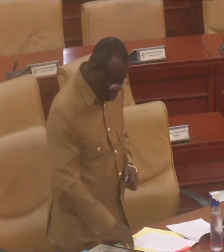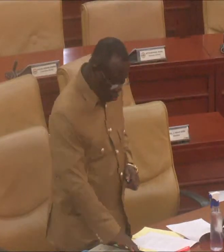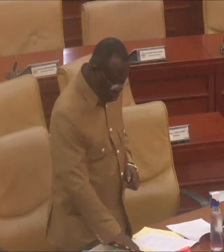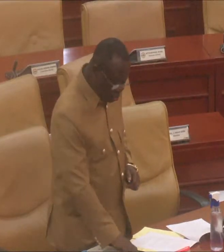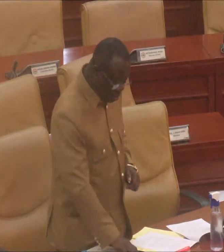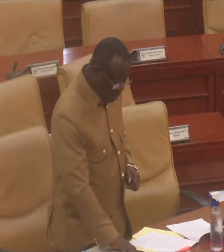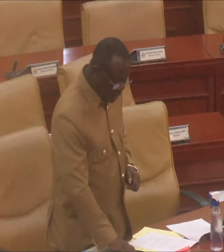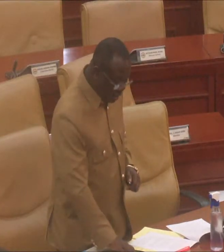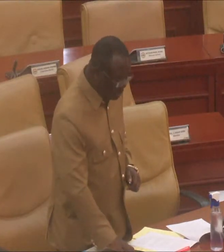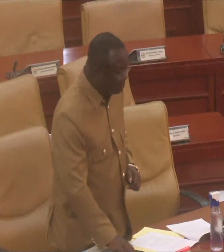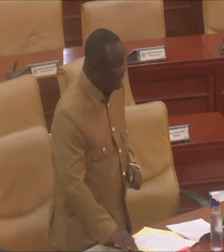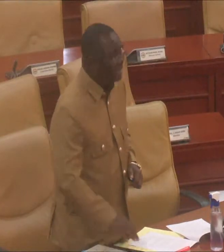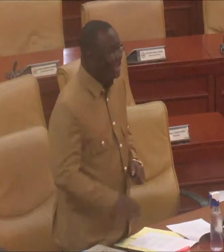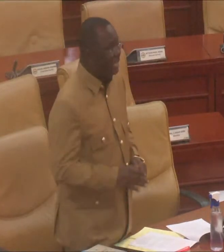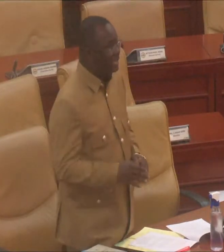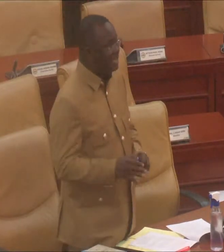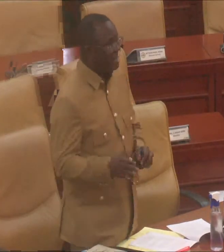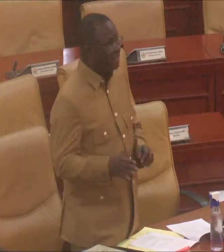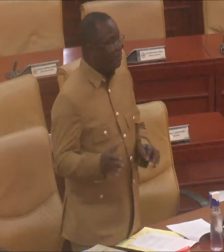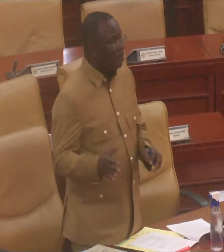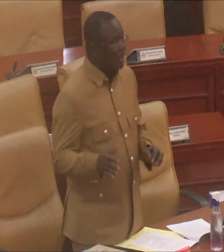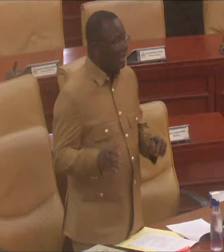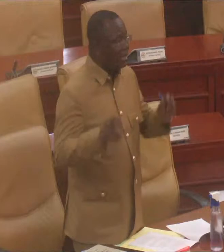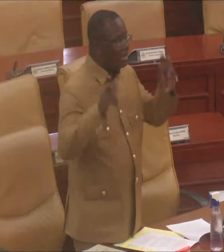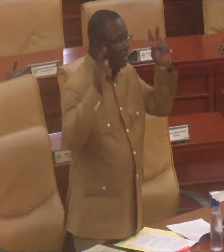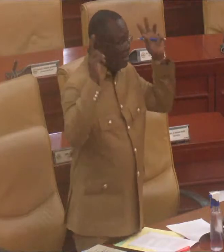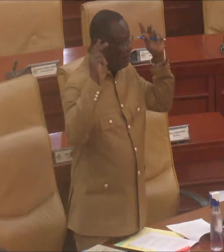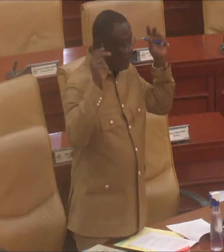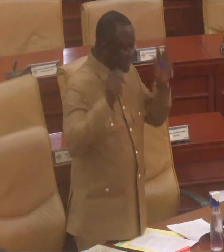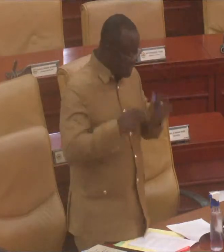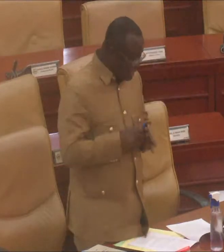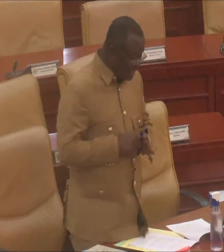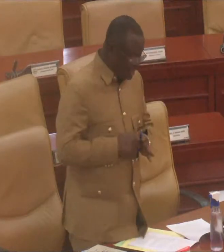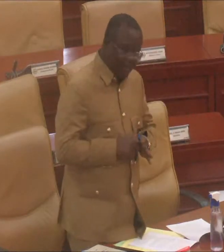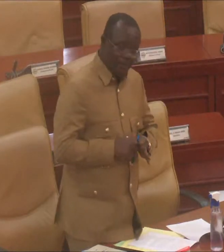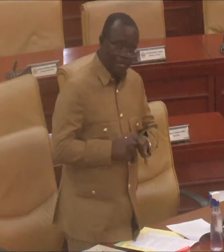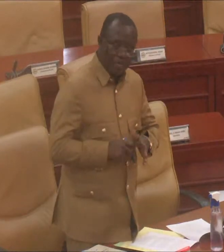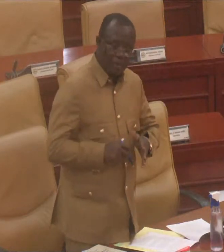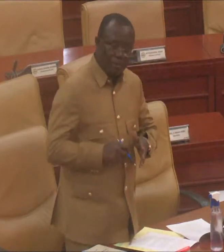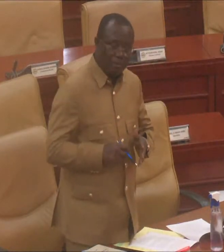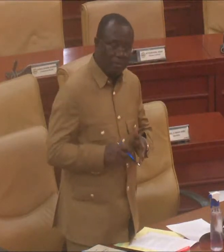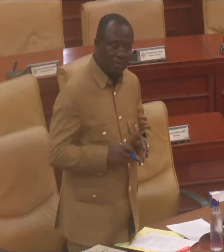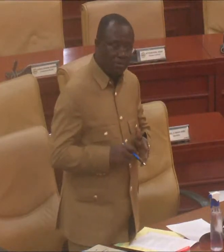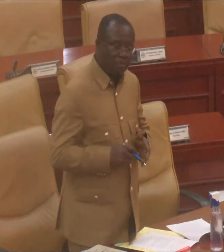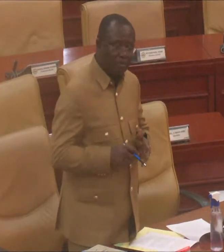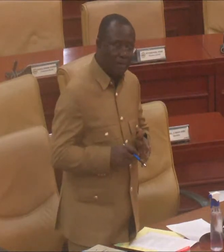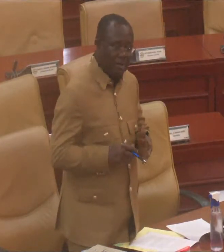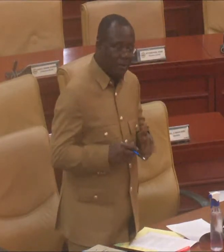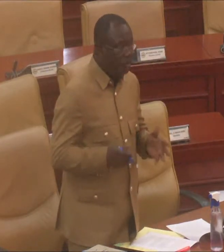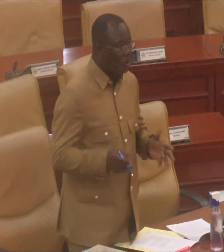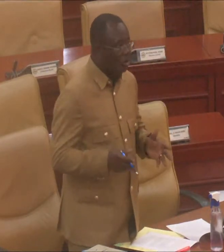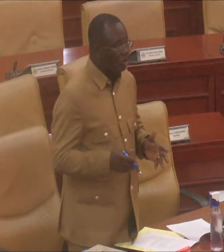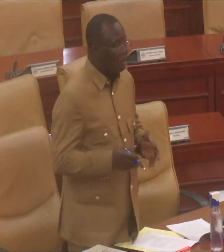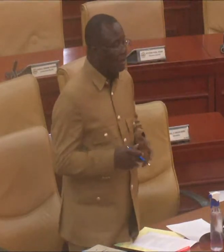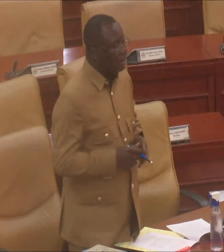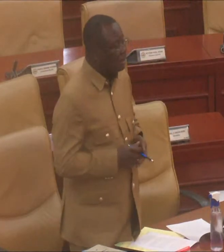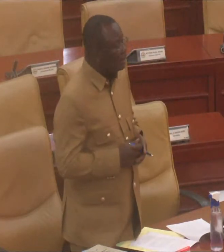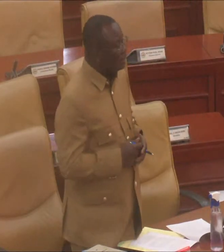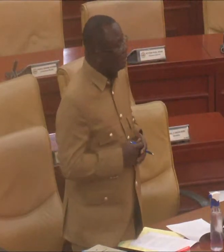to a legislative organ. But indeed, I